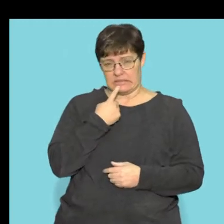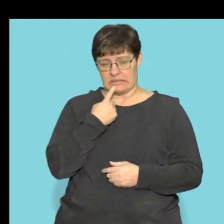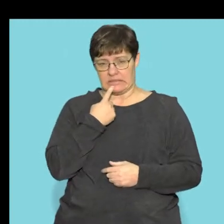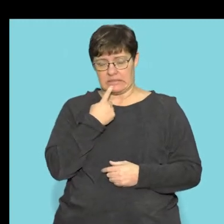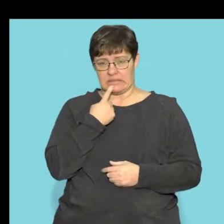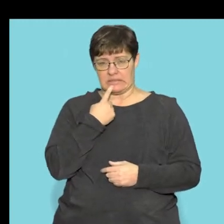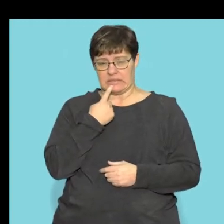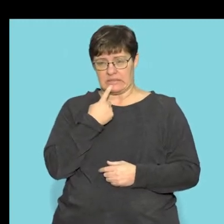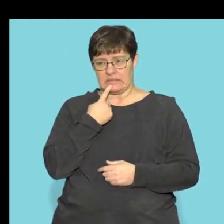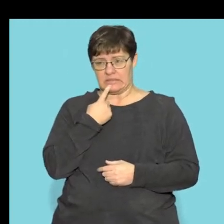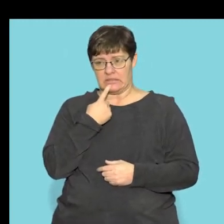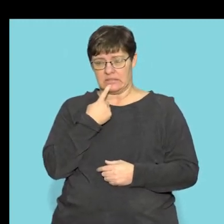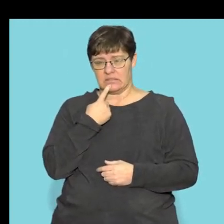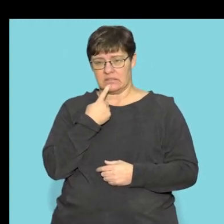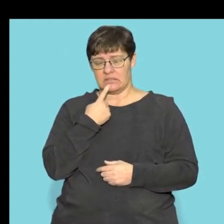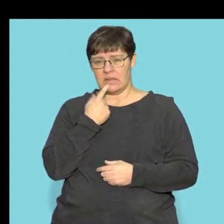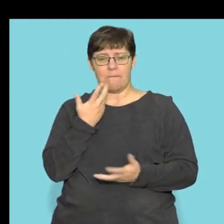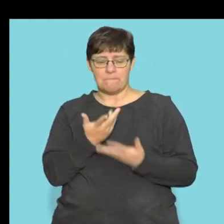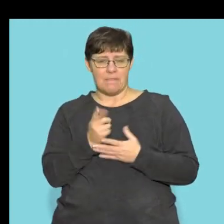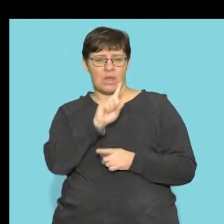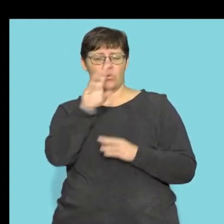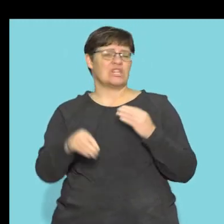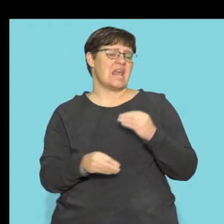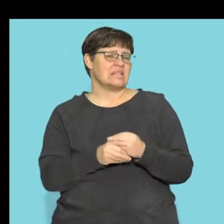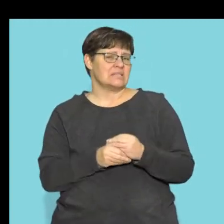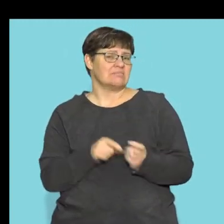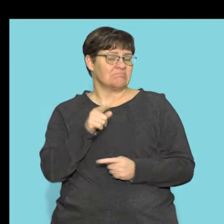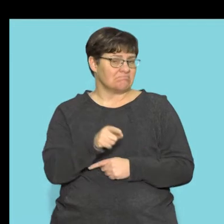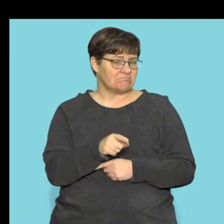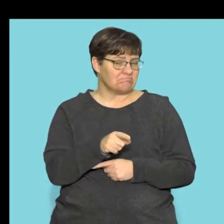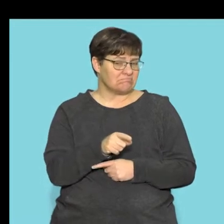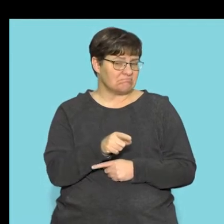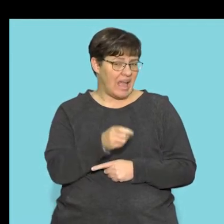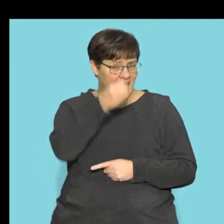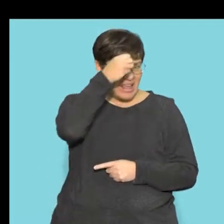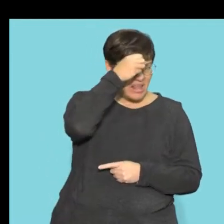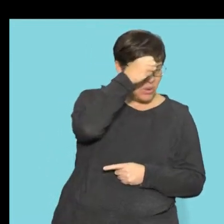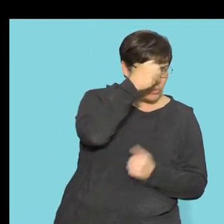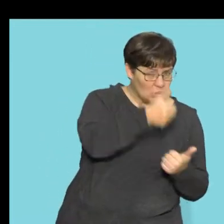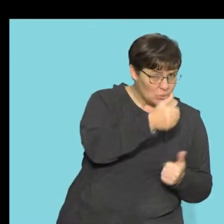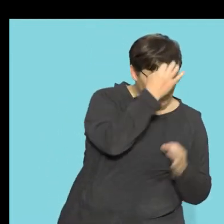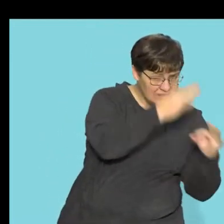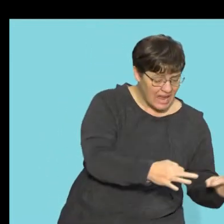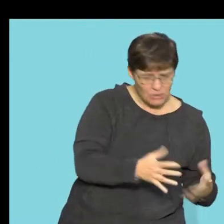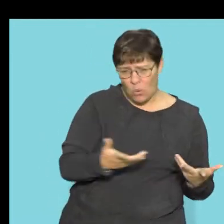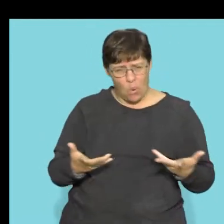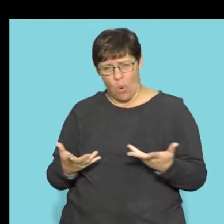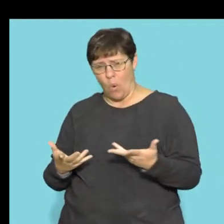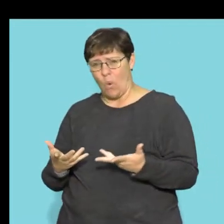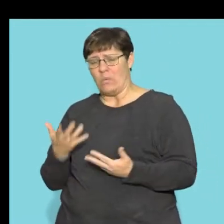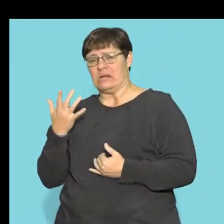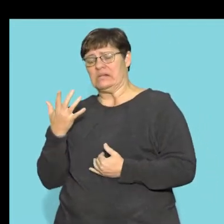the next question that maybe would have added would be, is this a wise decision or not, based on